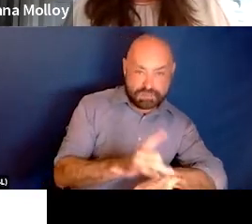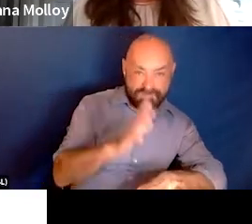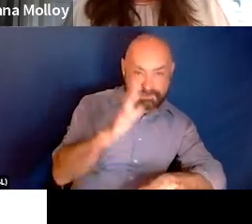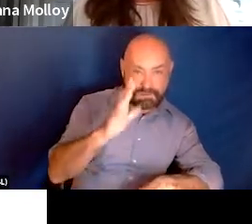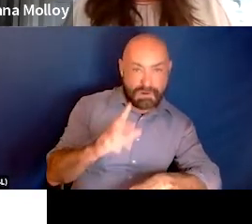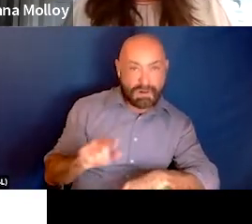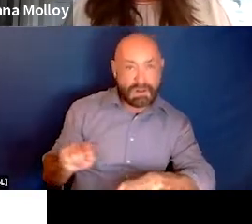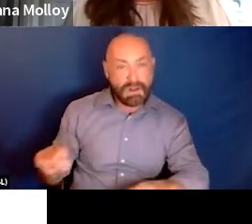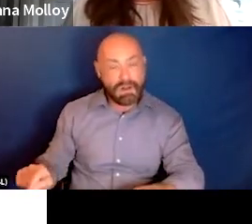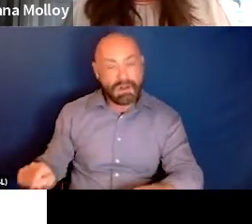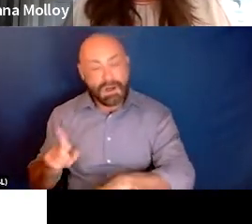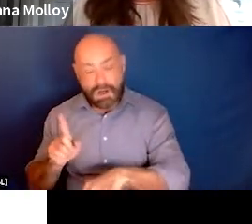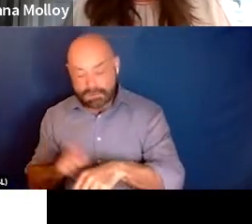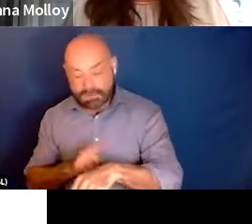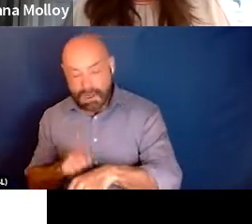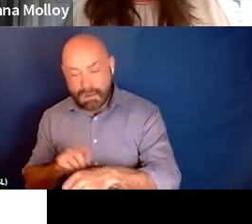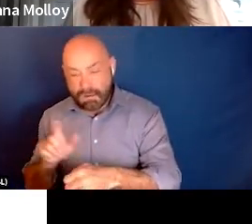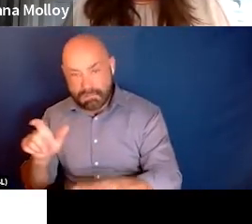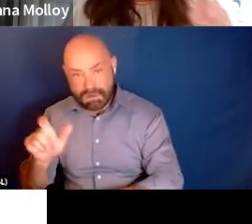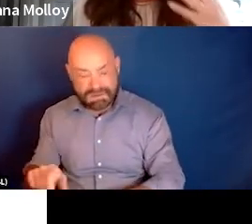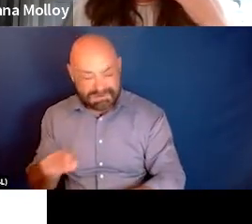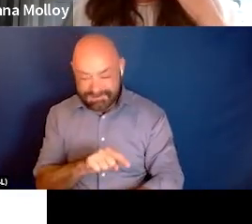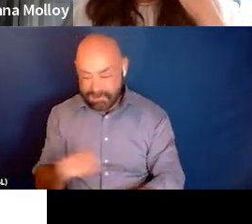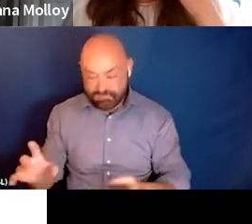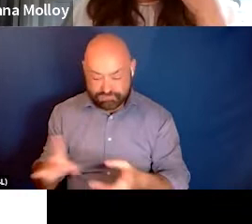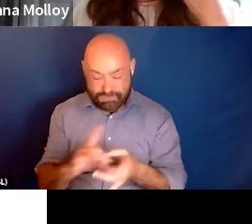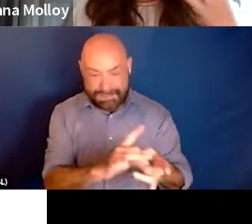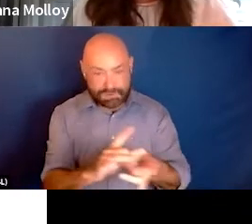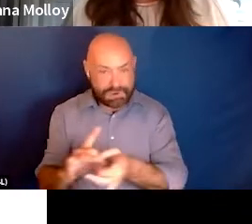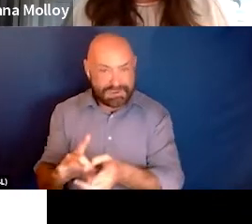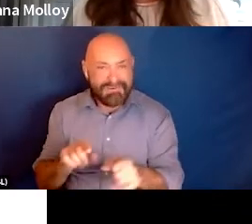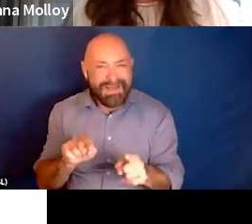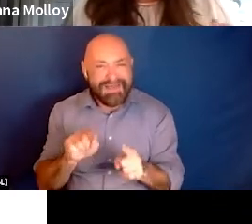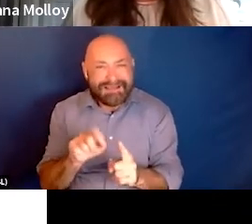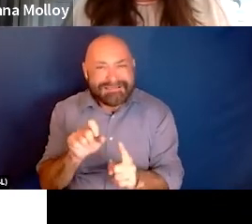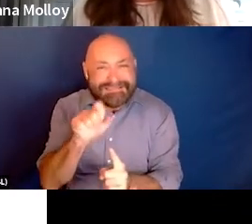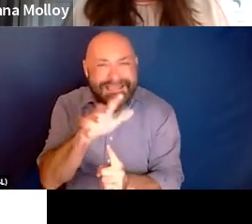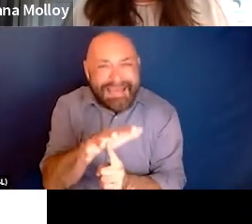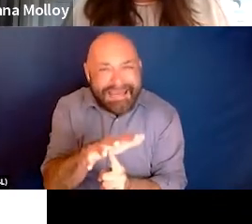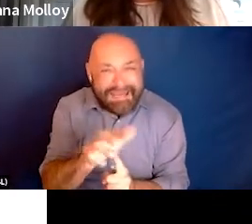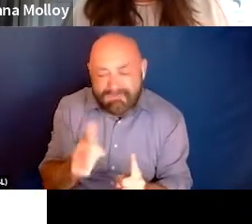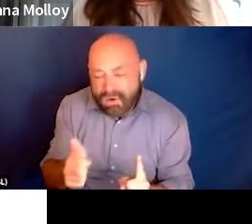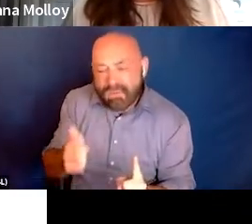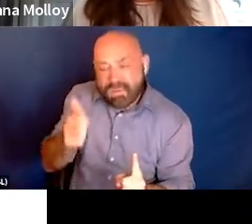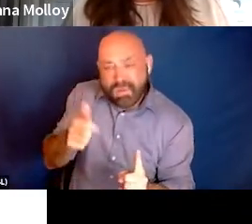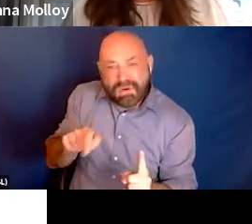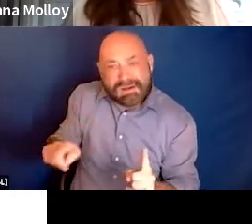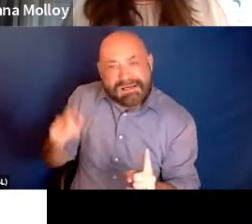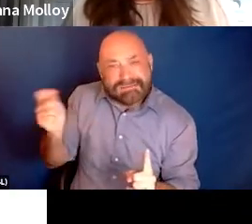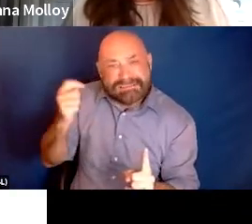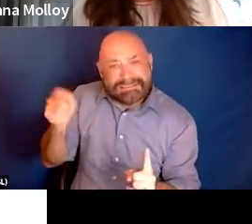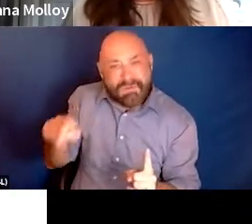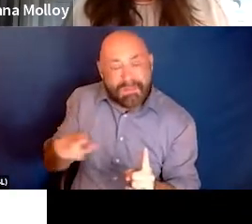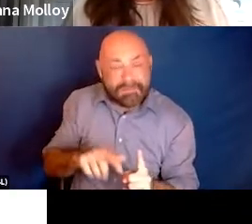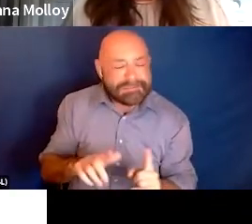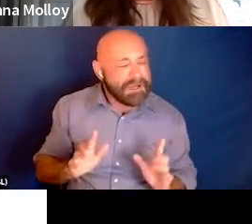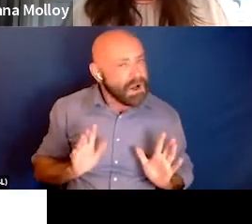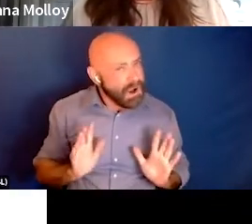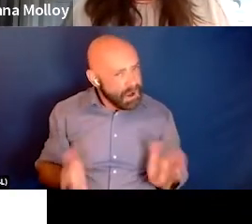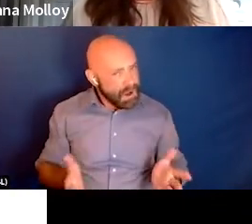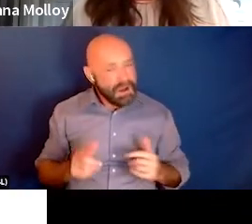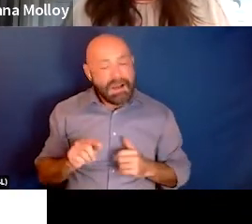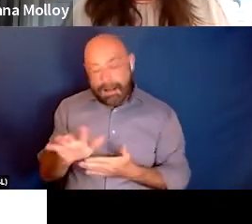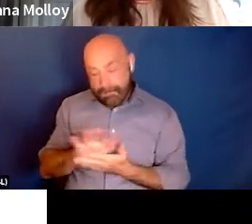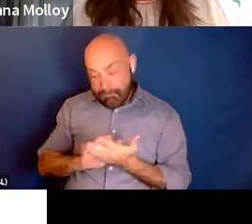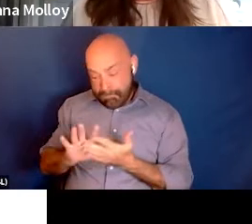young person is absolutely key to the success of any intervention. So this type of understanding about how families